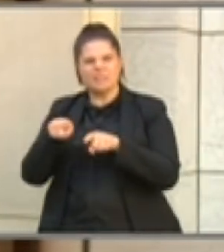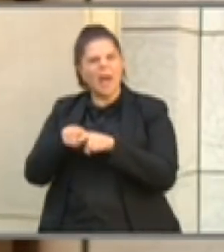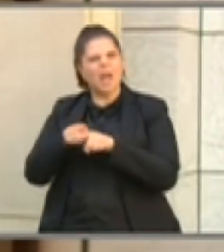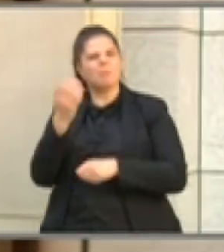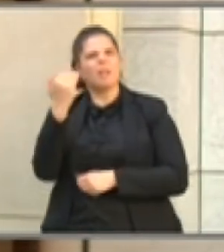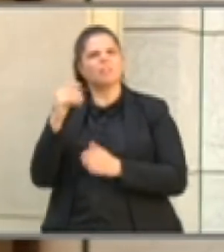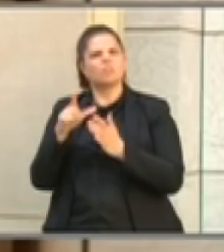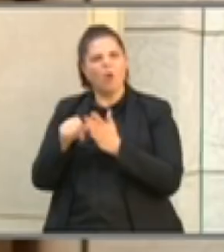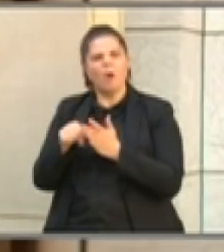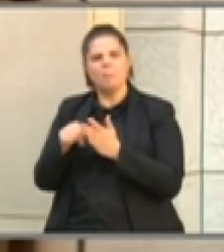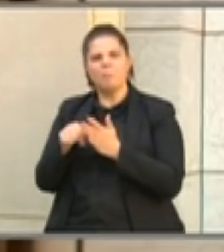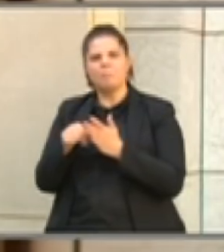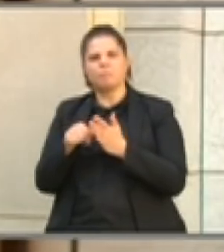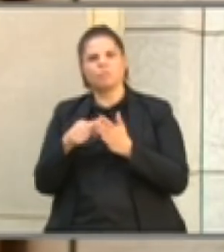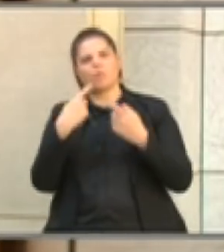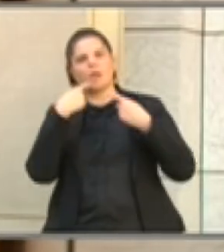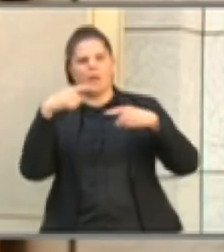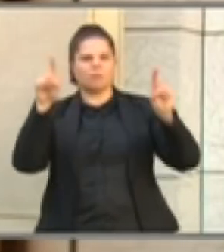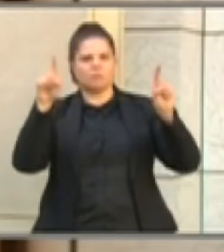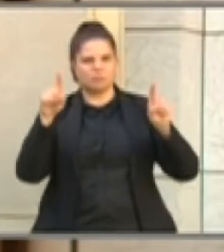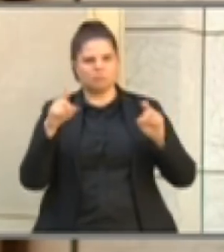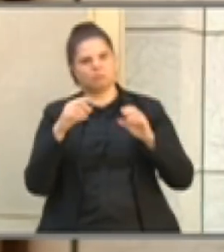and I'm sure we'll be able to move to the early